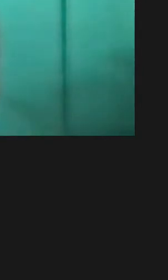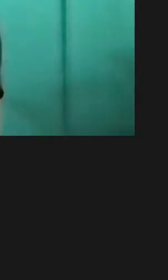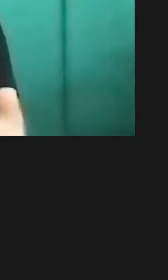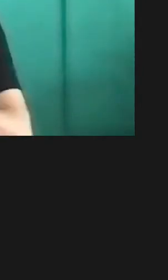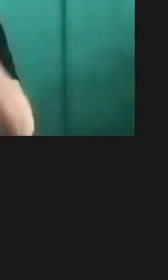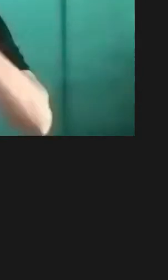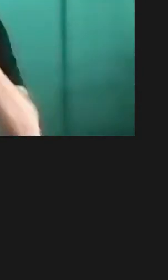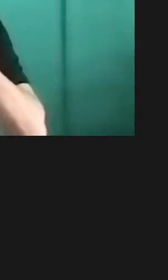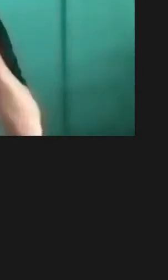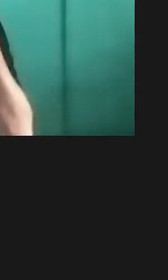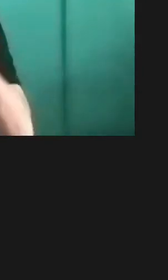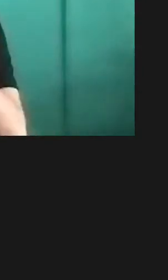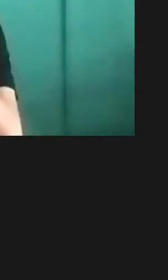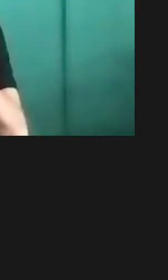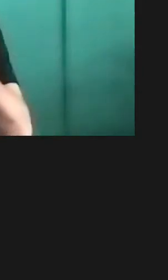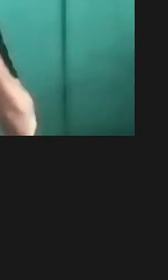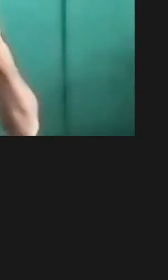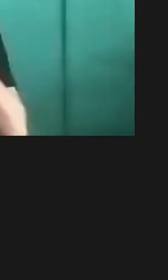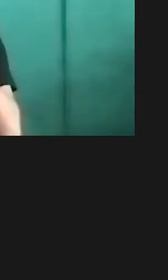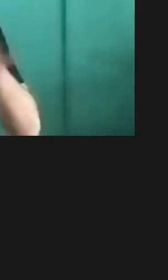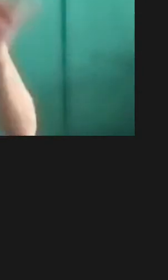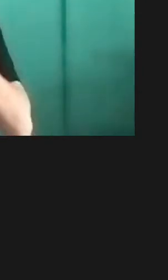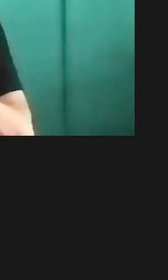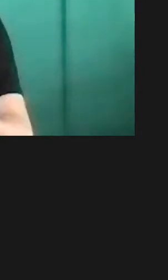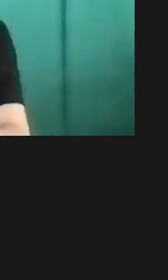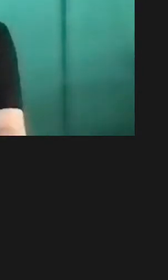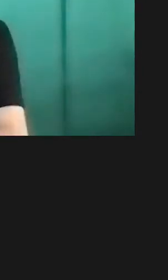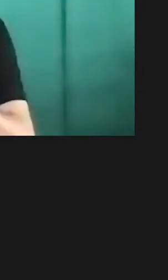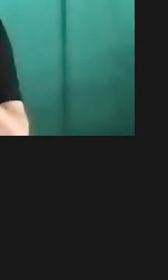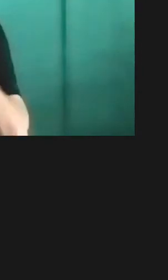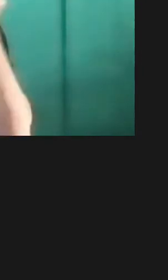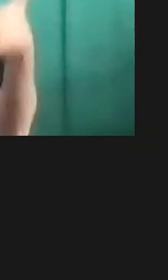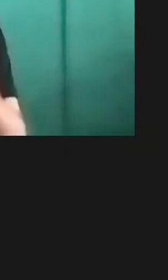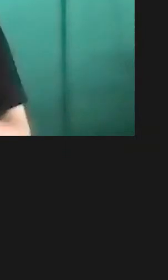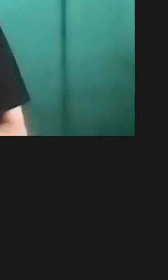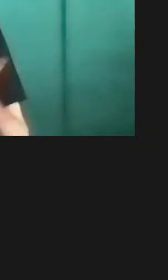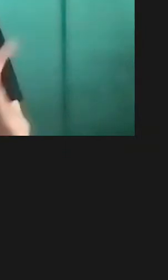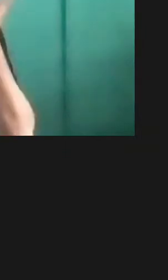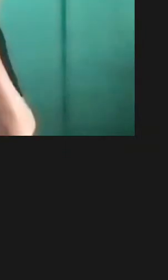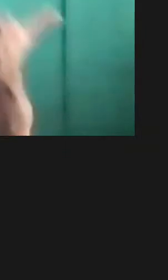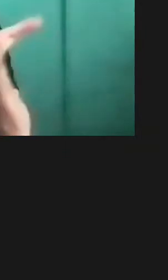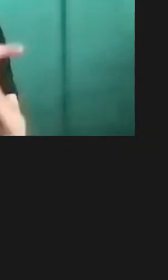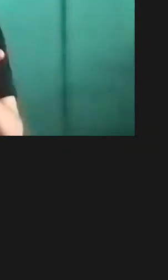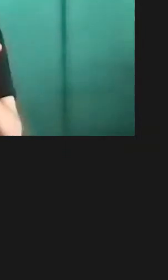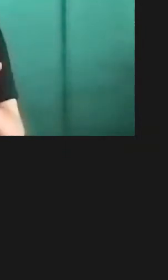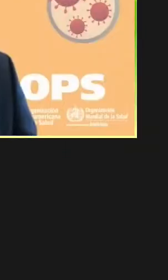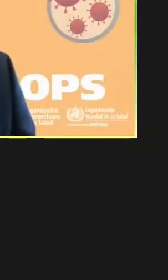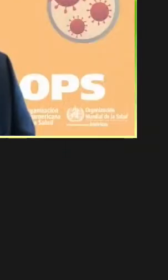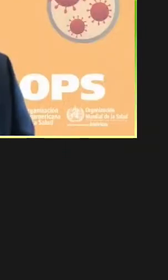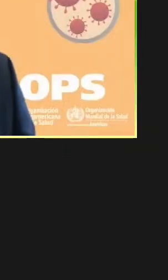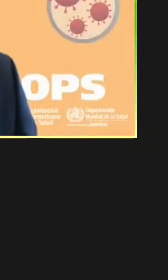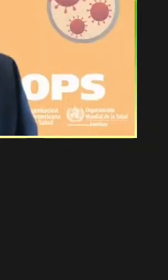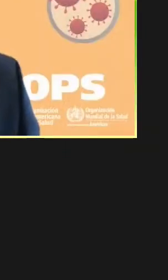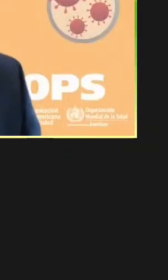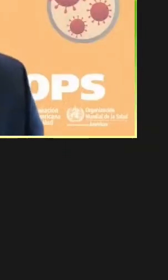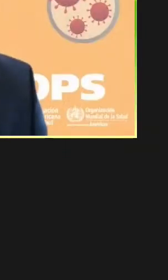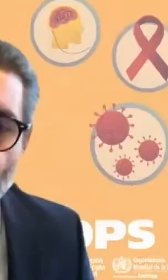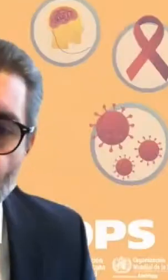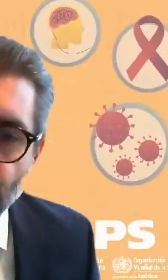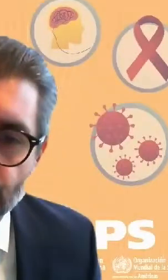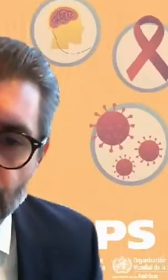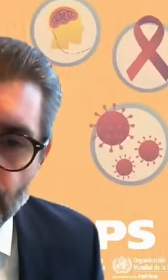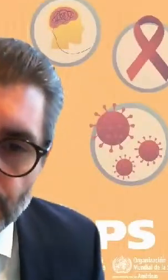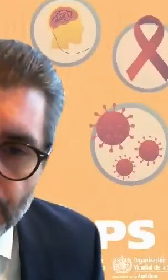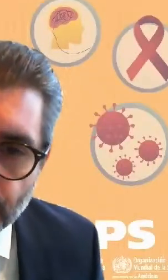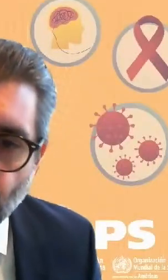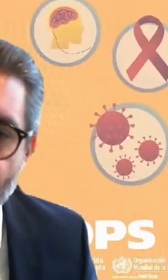Now we will hear about the experience of Guyana. I'm honored to present Dr. Nadia Liu, Director of Disease Control,